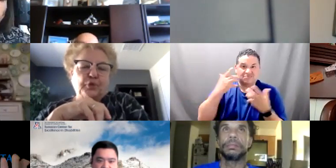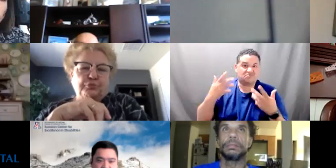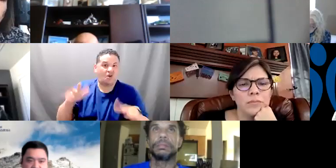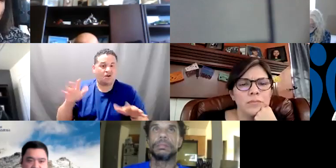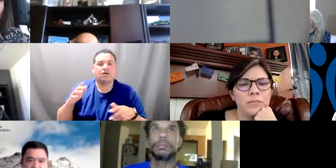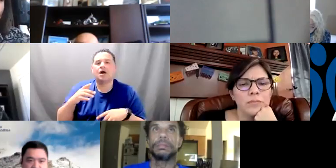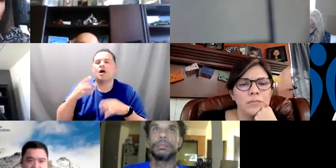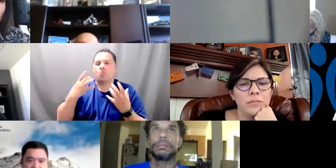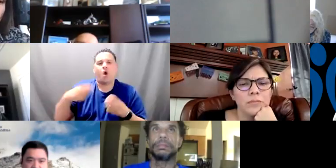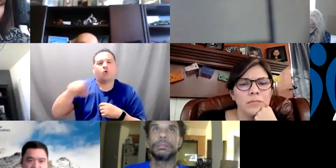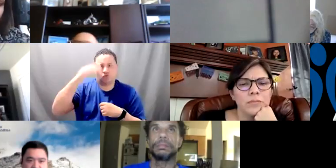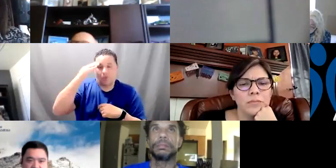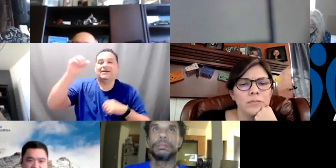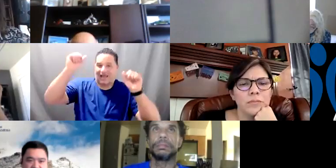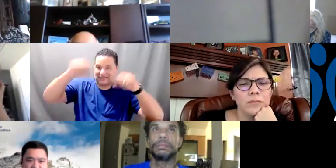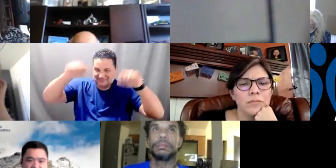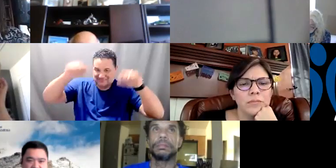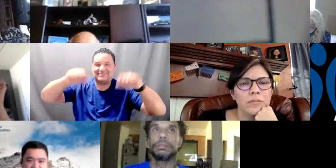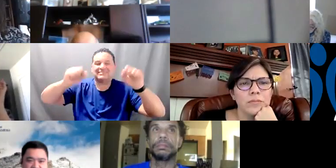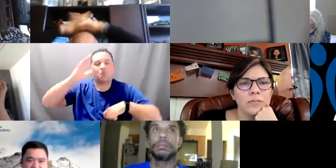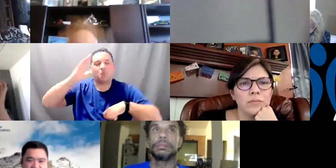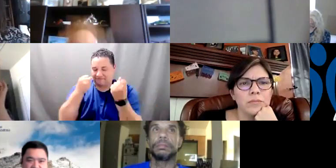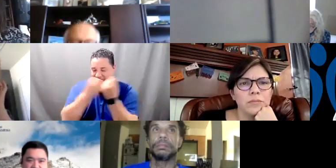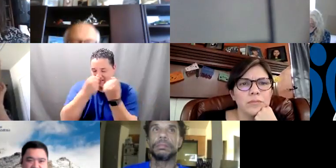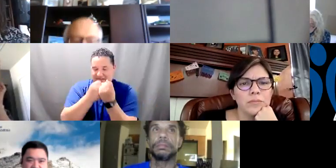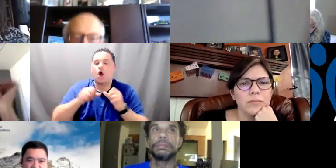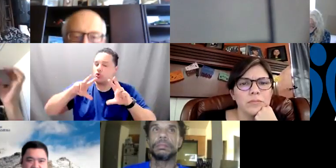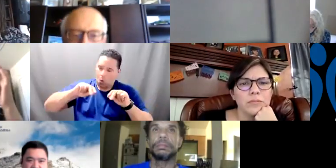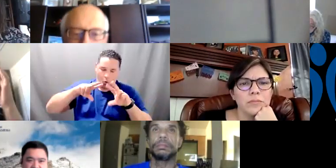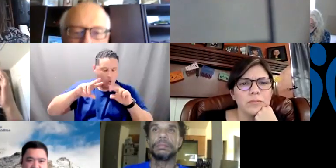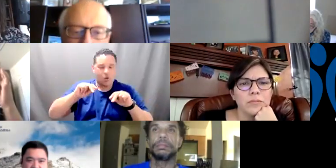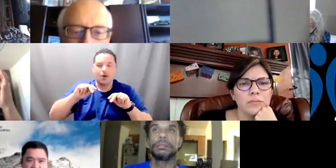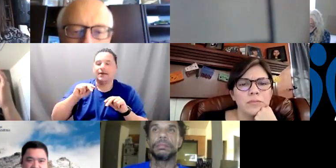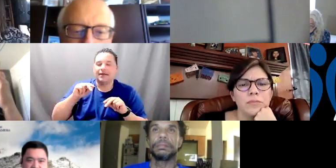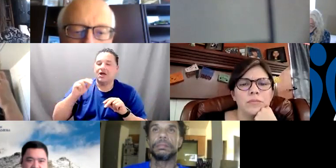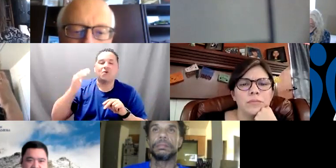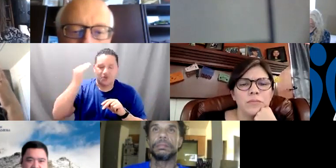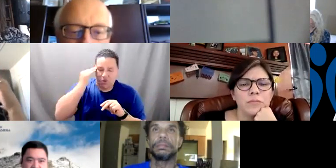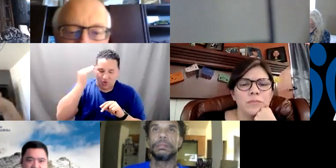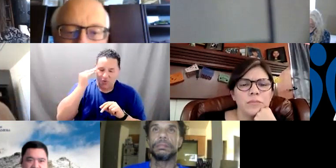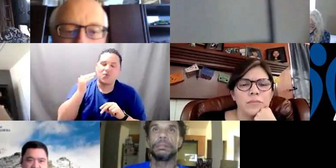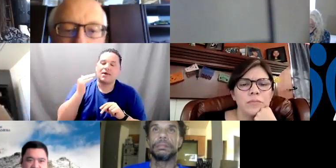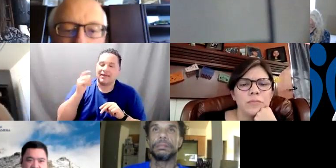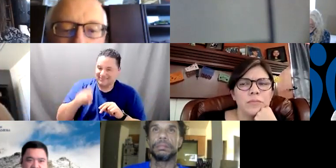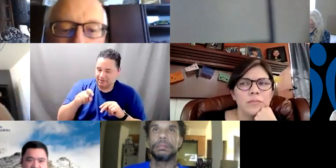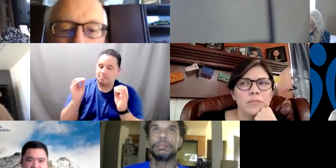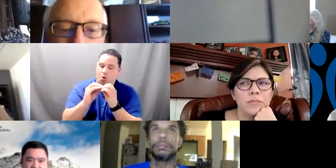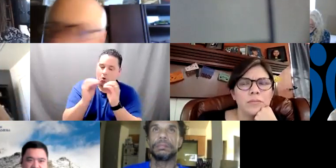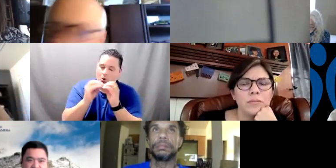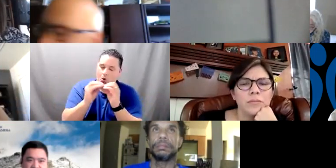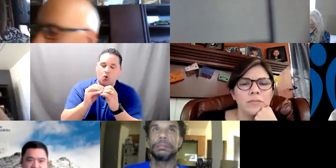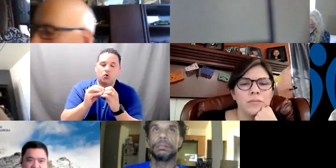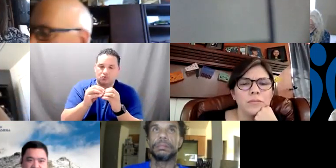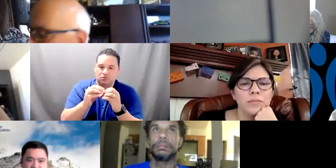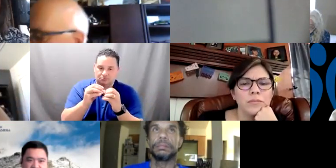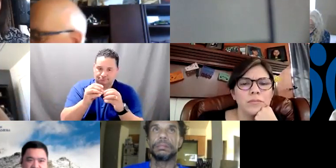know, yes, we are going to be advocating. No, this is not. We know that there needs to be more happening.